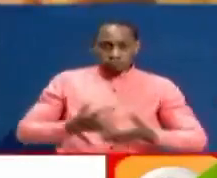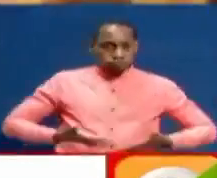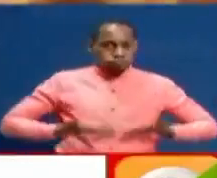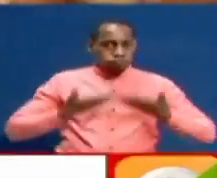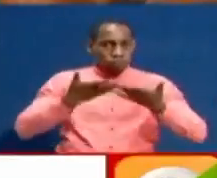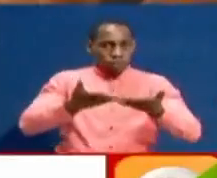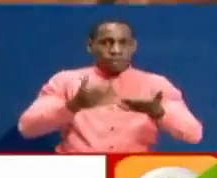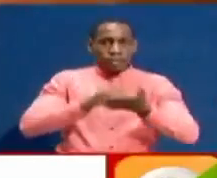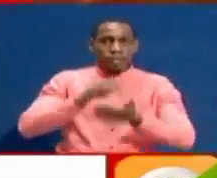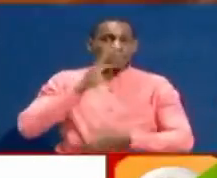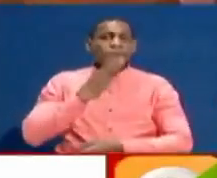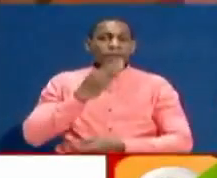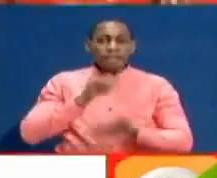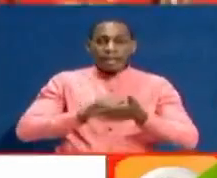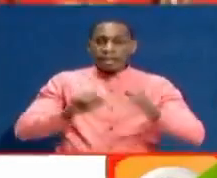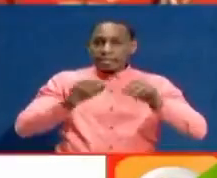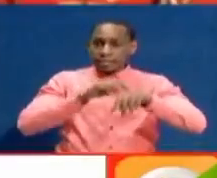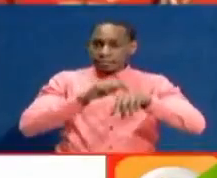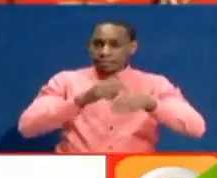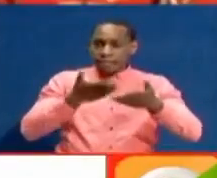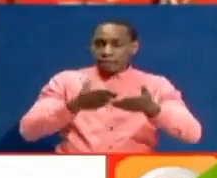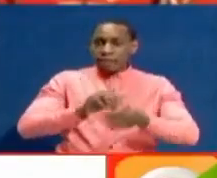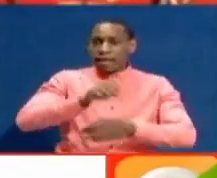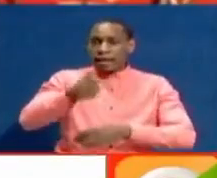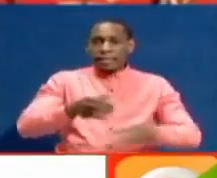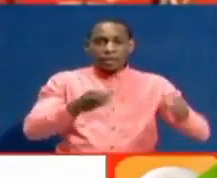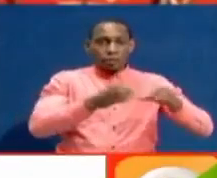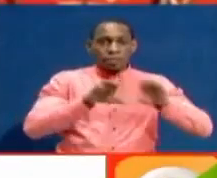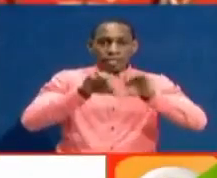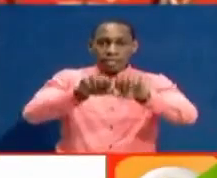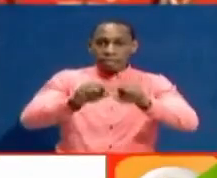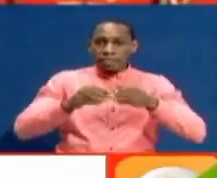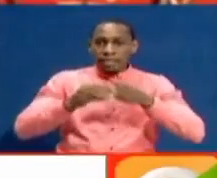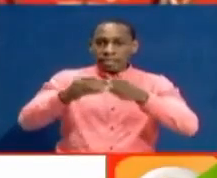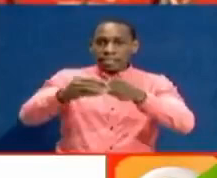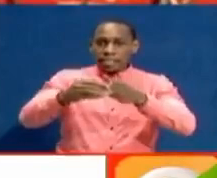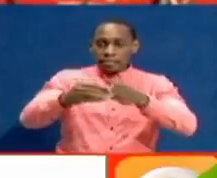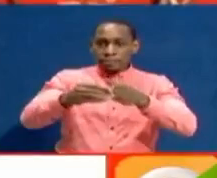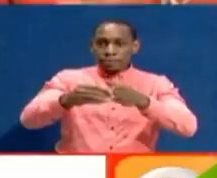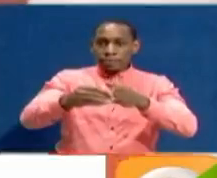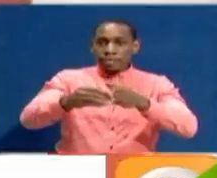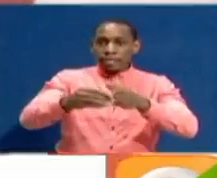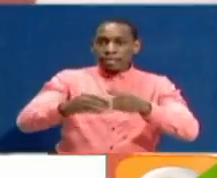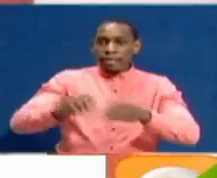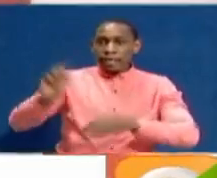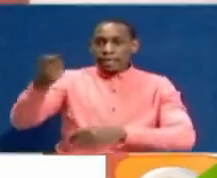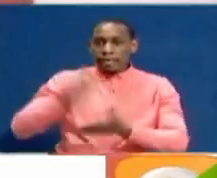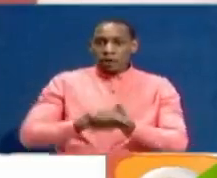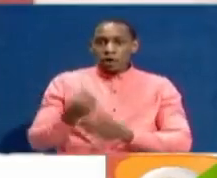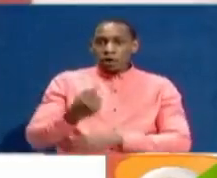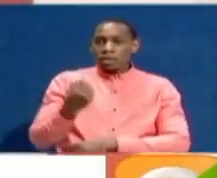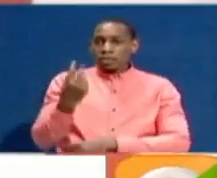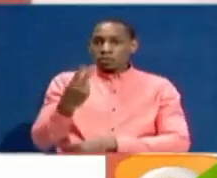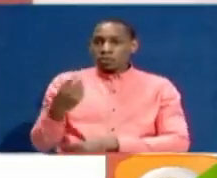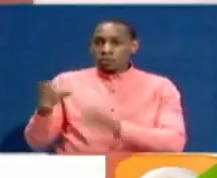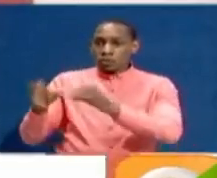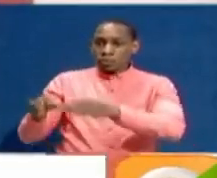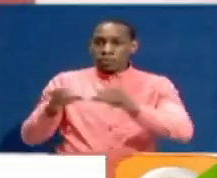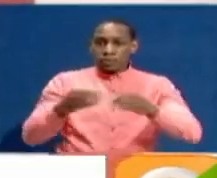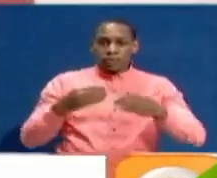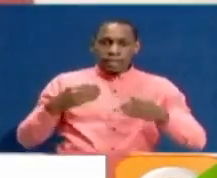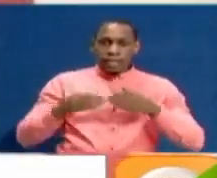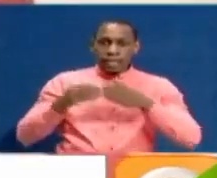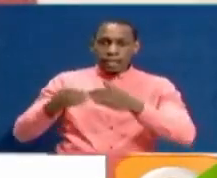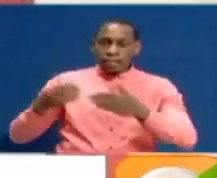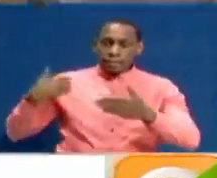for Mudavadi when he insinuated that it was time for another community to take over the leadership mantle in the country, since only two communities have led